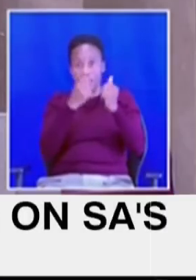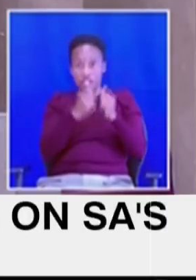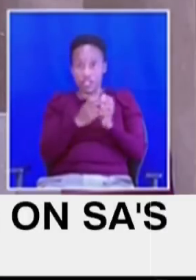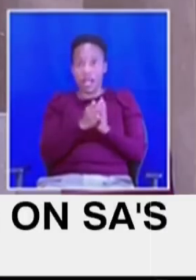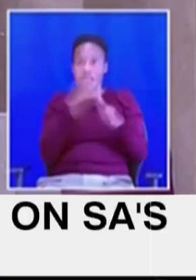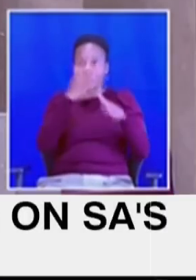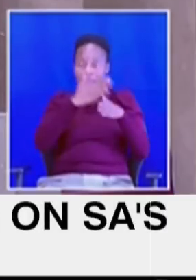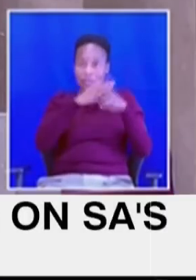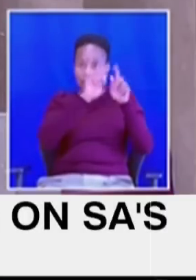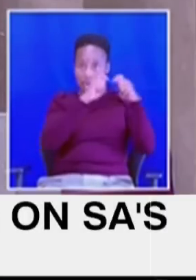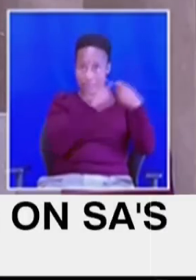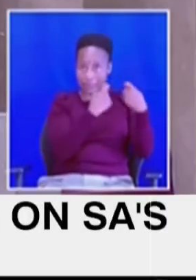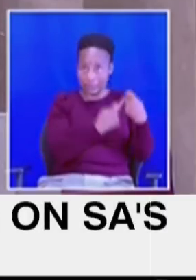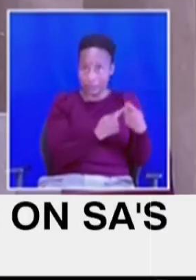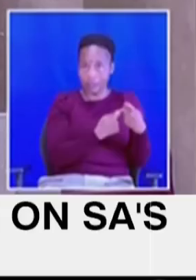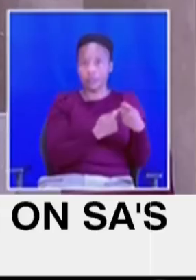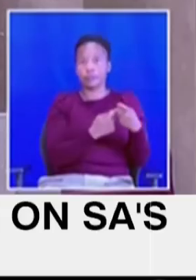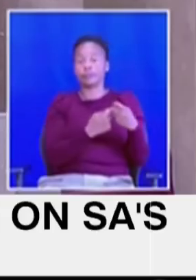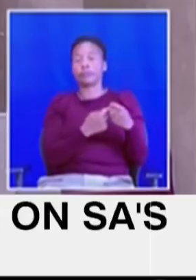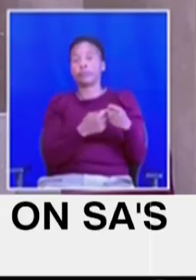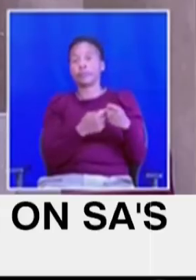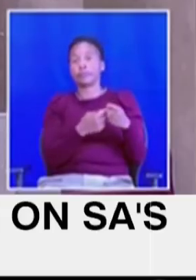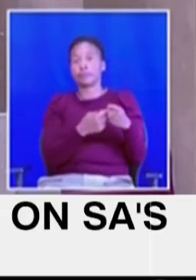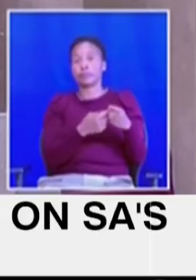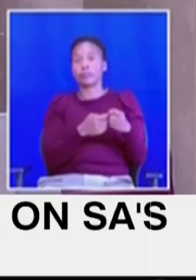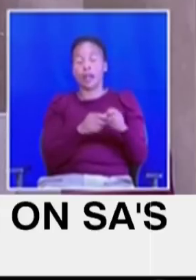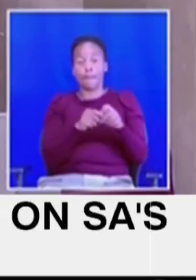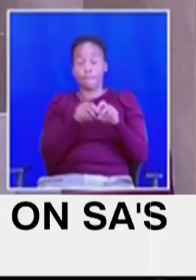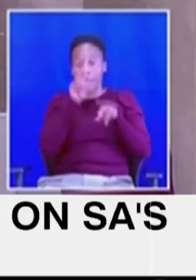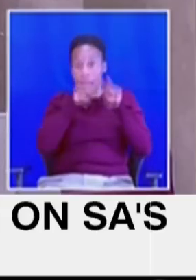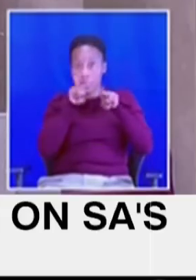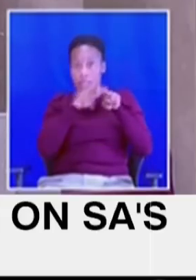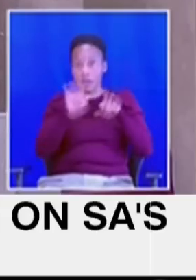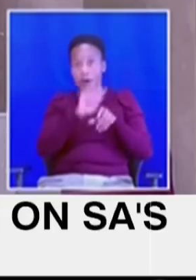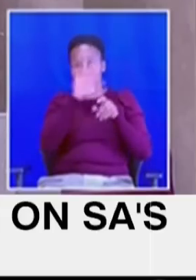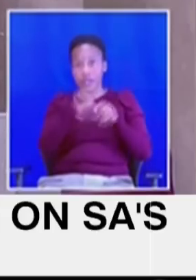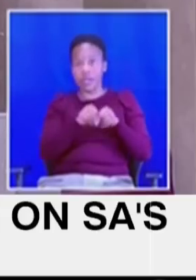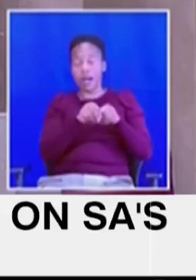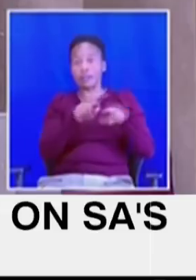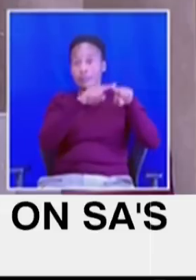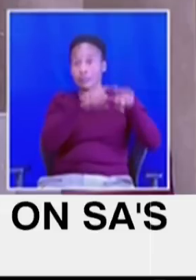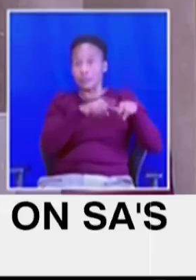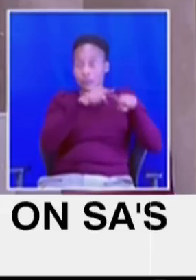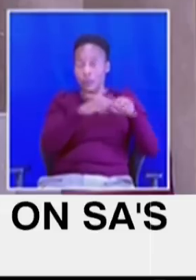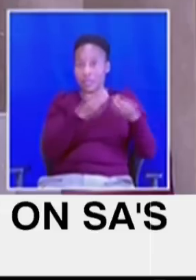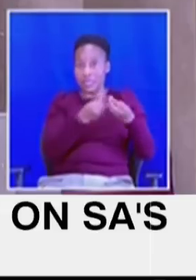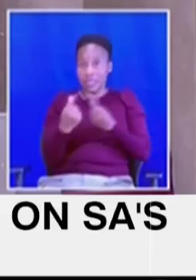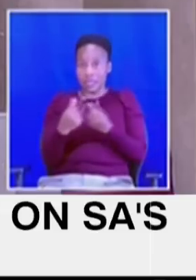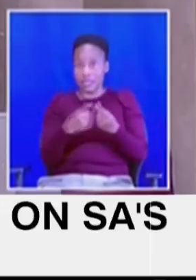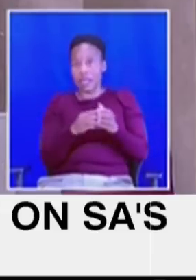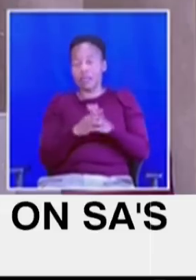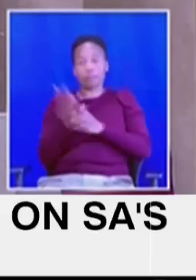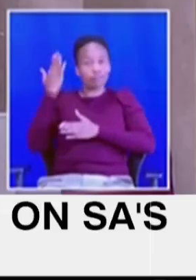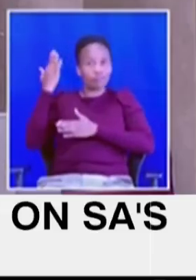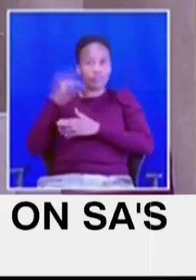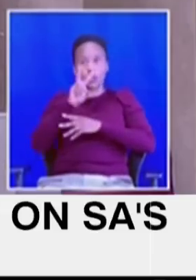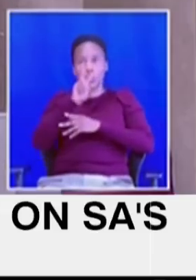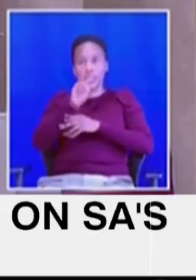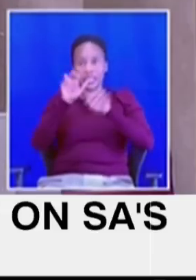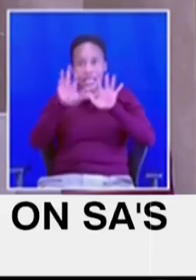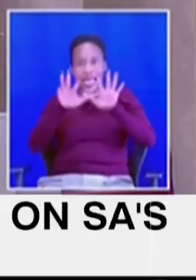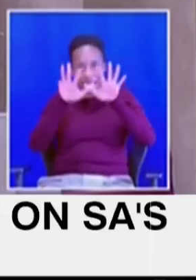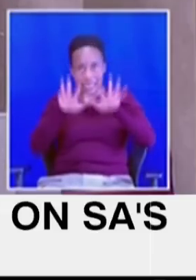South Africa based on the evaluation conducted in 2019 and the report released